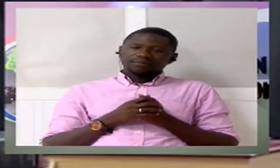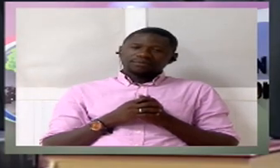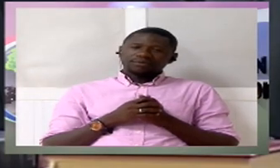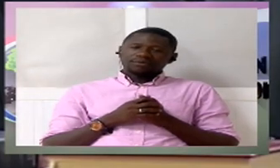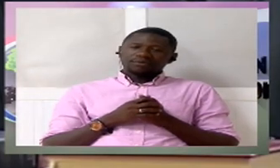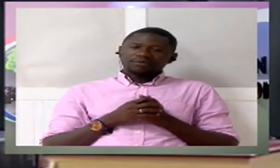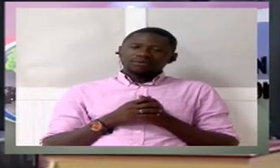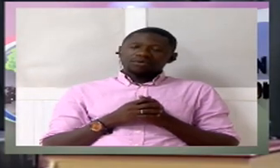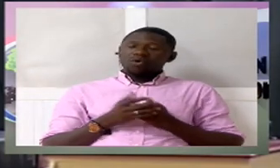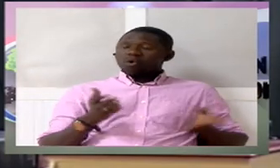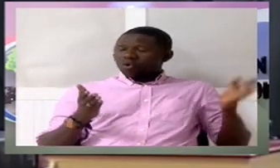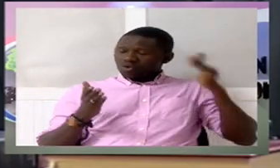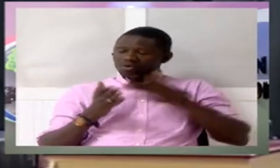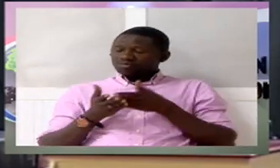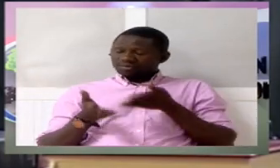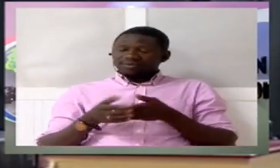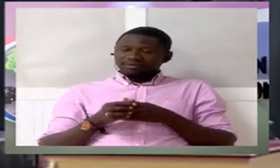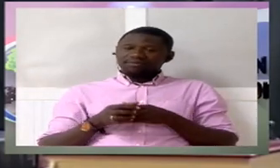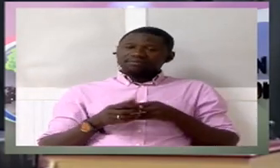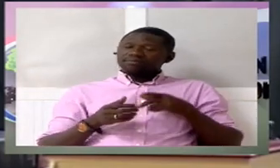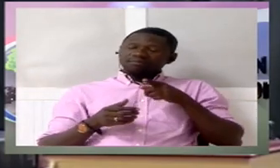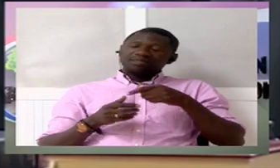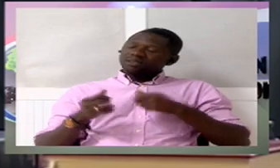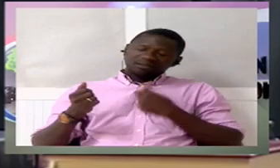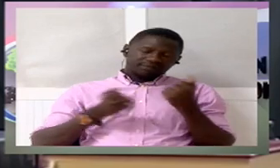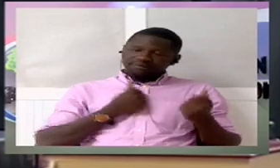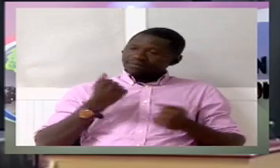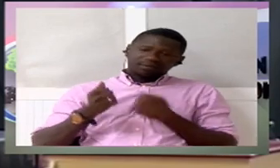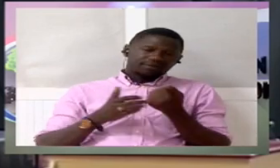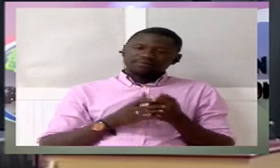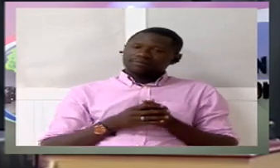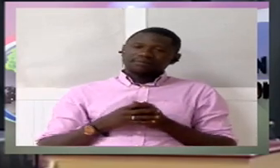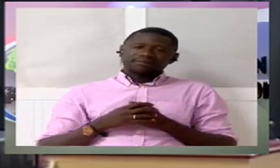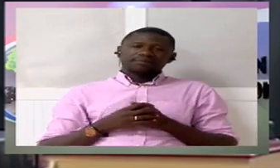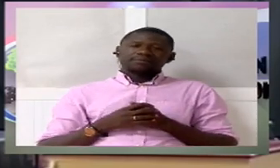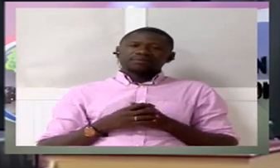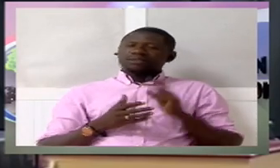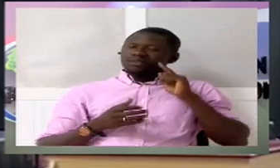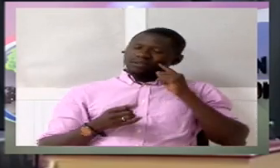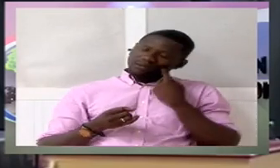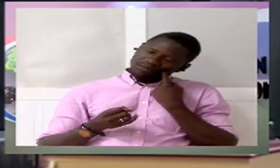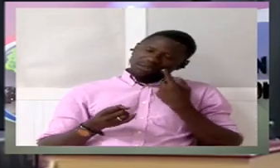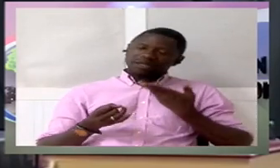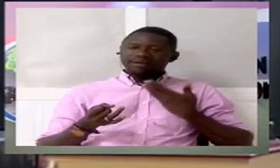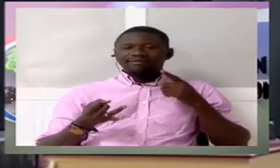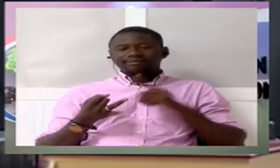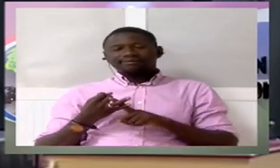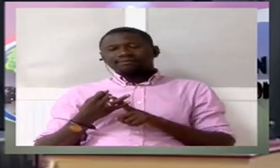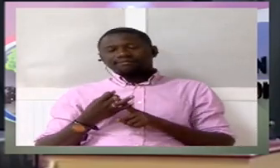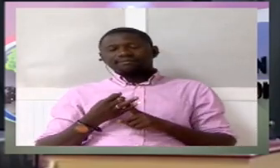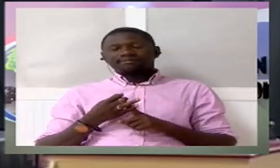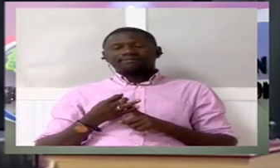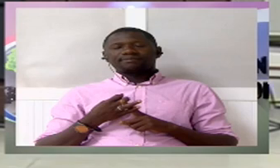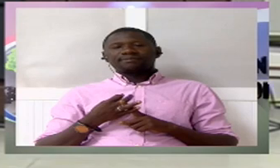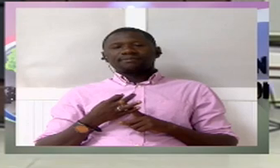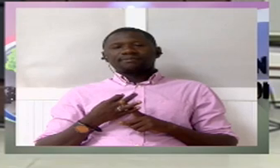date. For beatilo. I have been victimized. Yenke ngeta mode me kole ya soro. Stigmatized. Andu ngeta mode fana ngimen kata mul